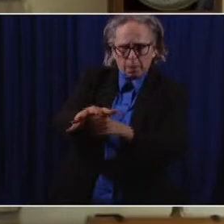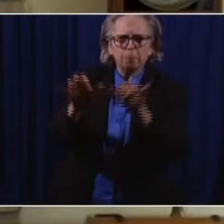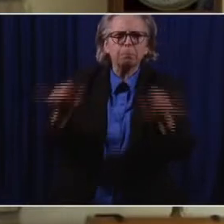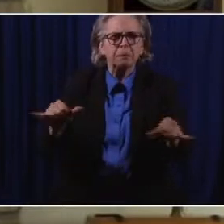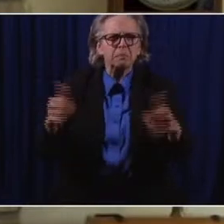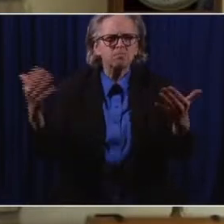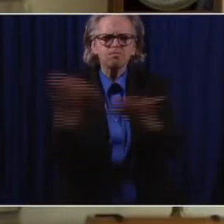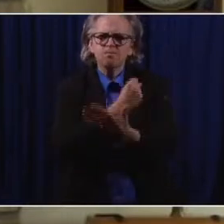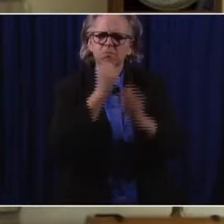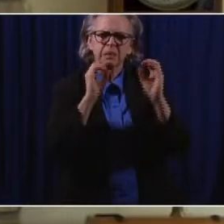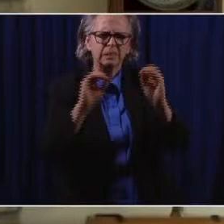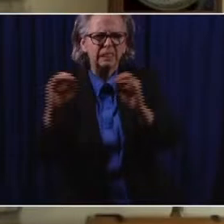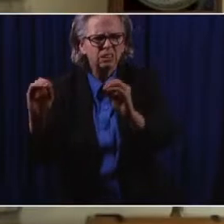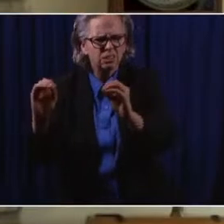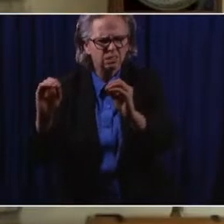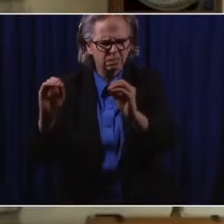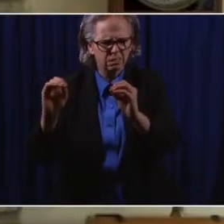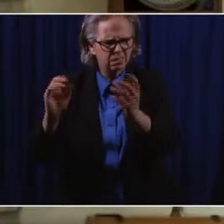to do for 100 years.